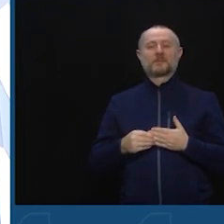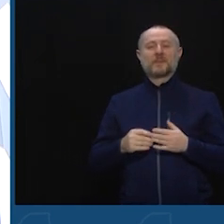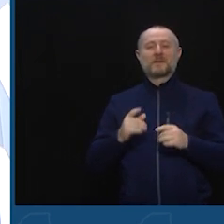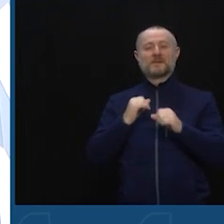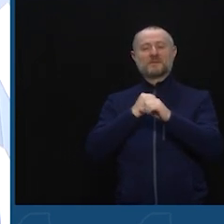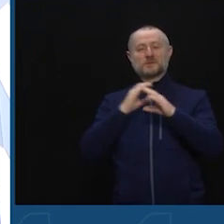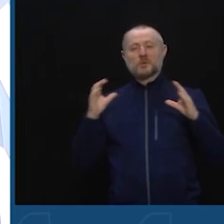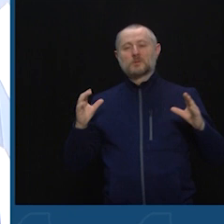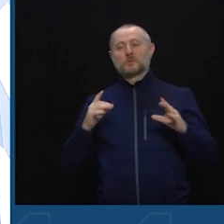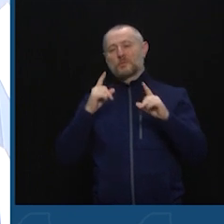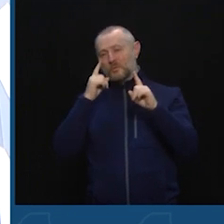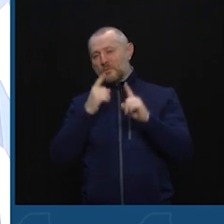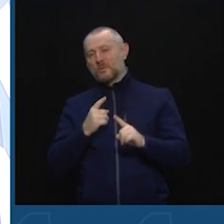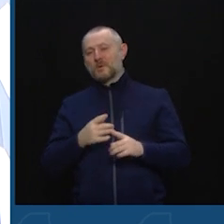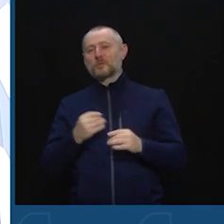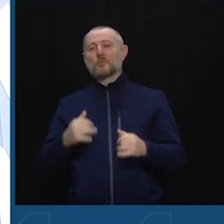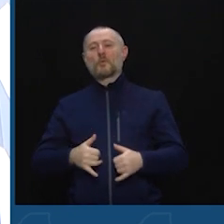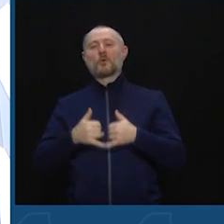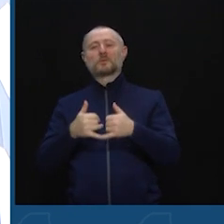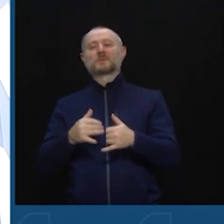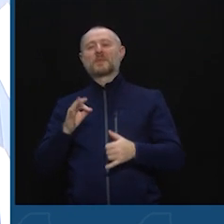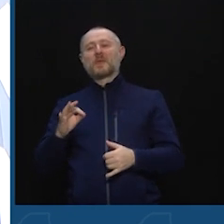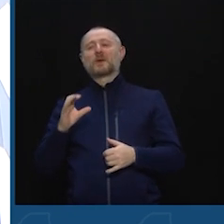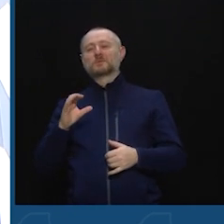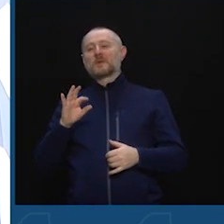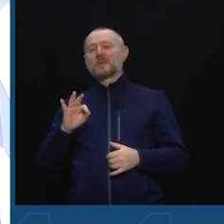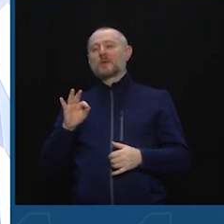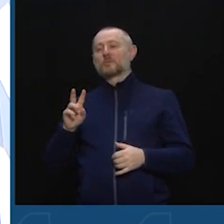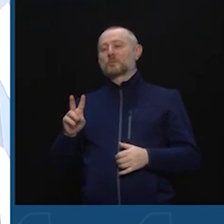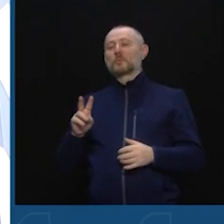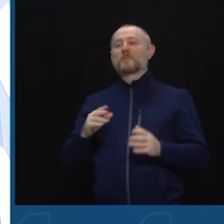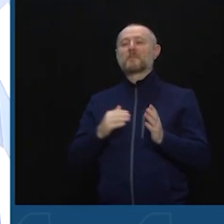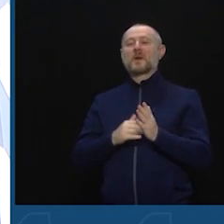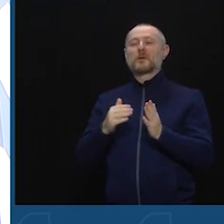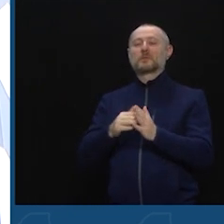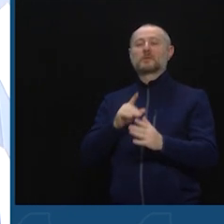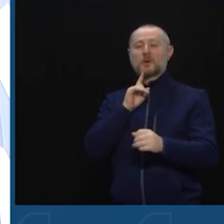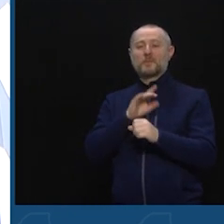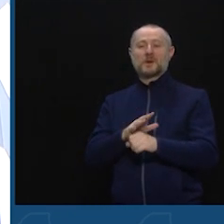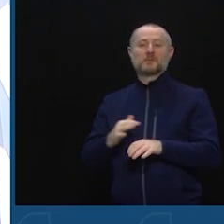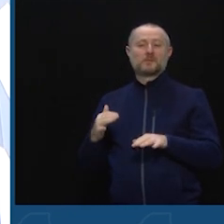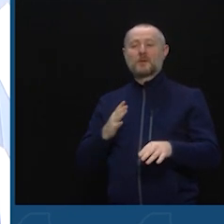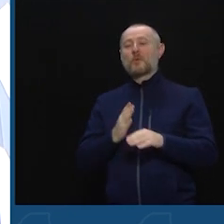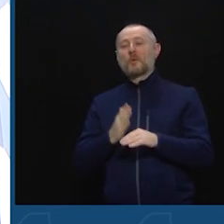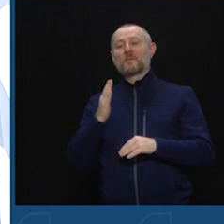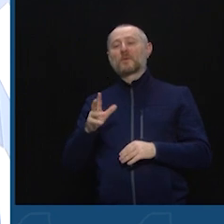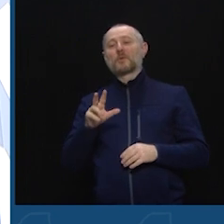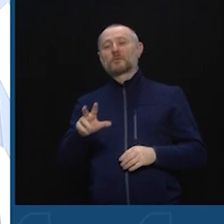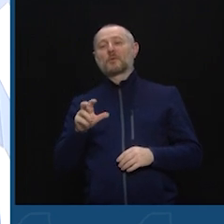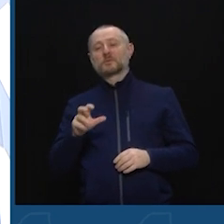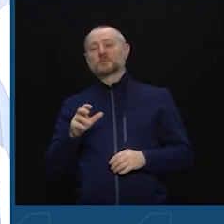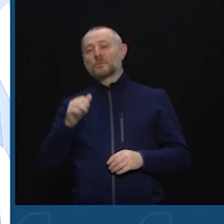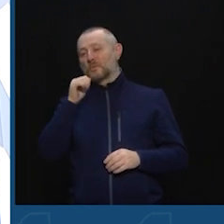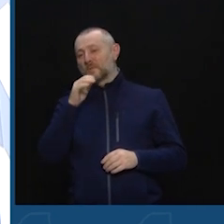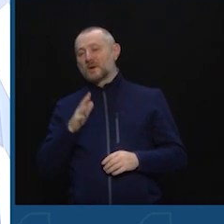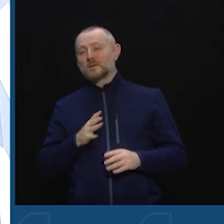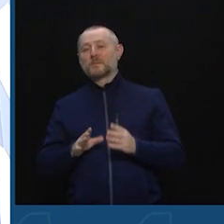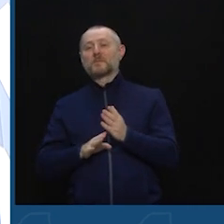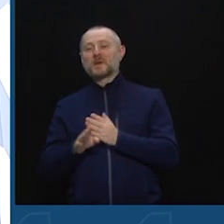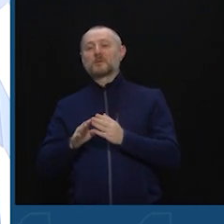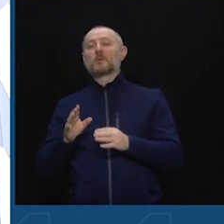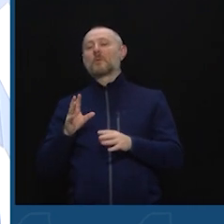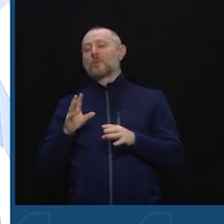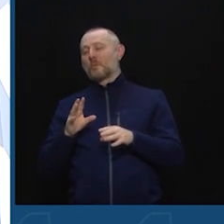and the awarding of $992 million in commitments to more than 300 minority and women-owned businesses during the terminal design